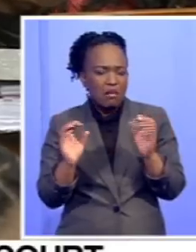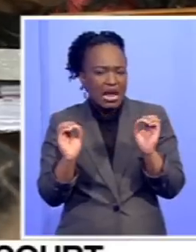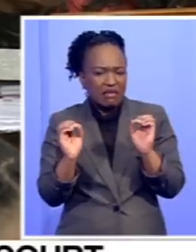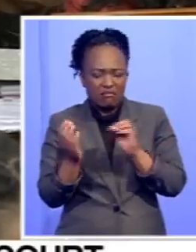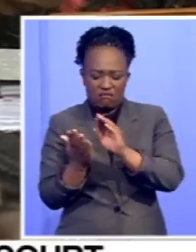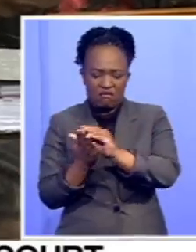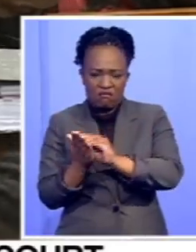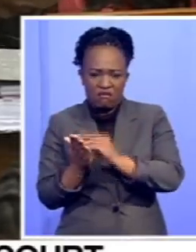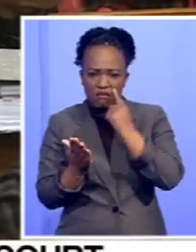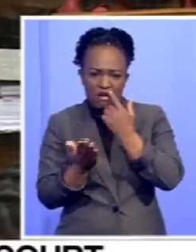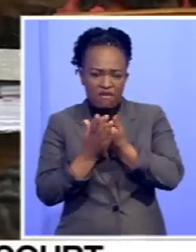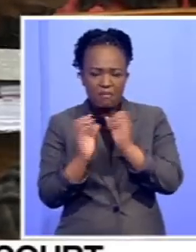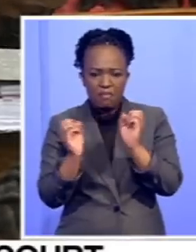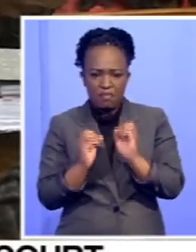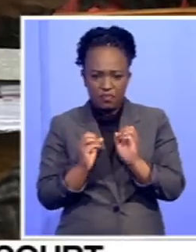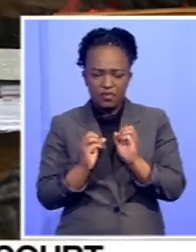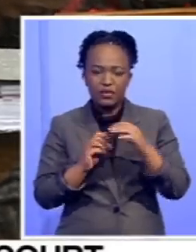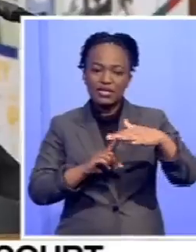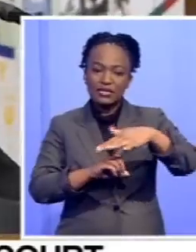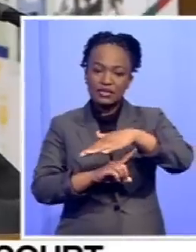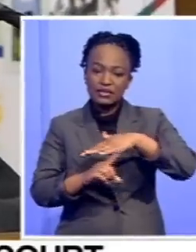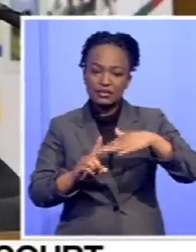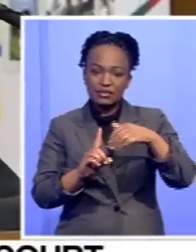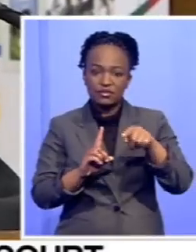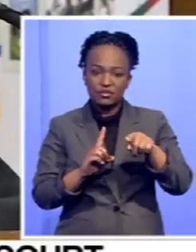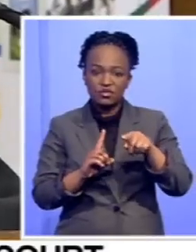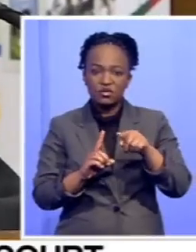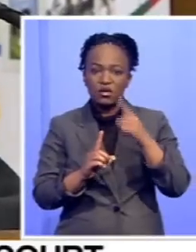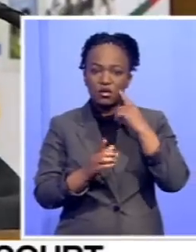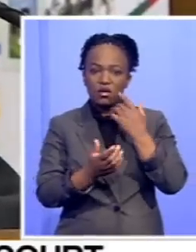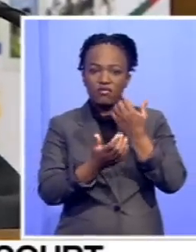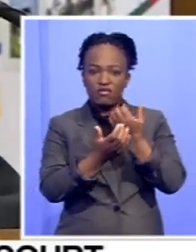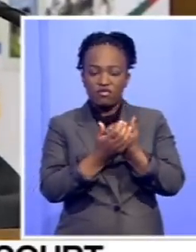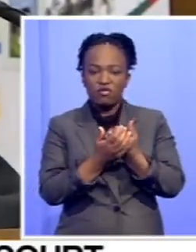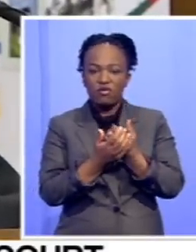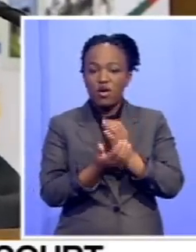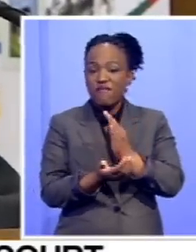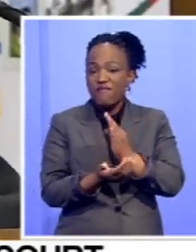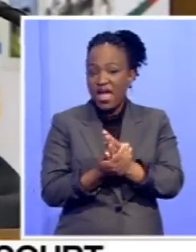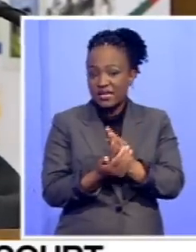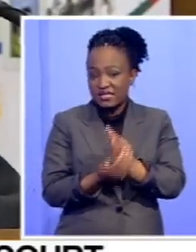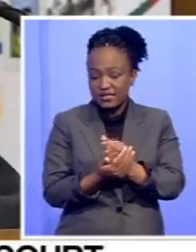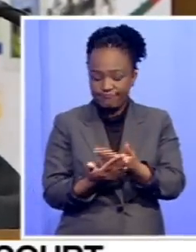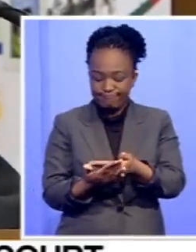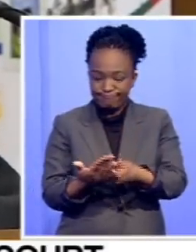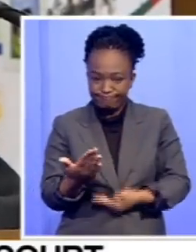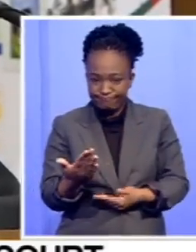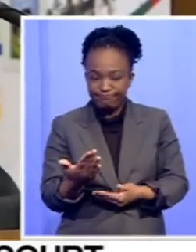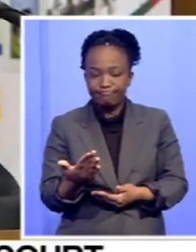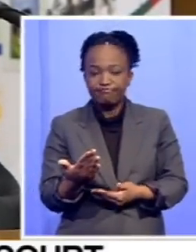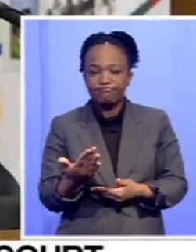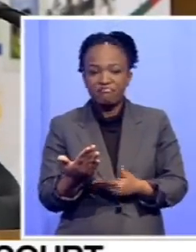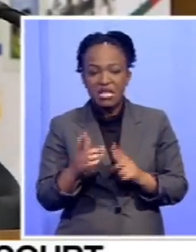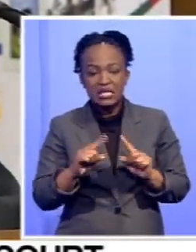acting carefully may convict. Circumstantial evidence consists of facts from which a fact in dispute may